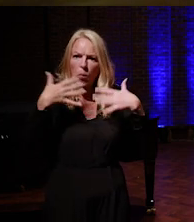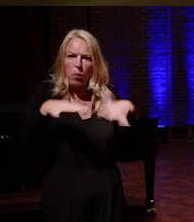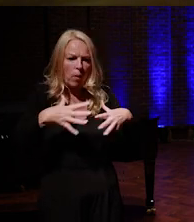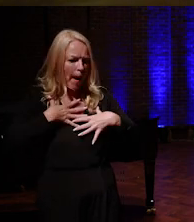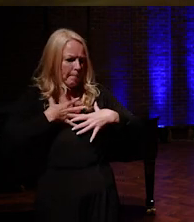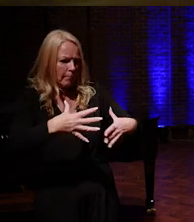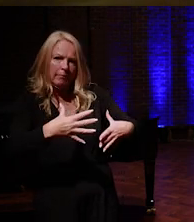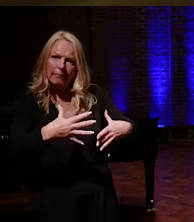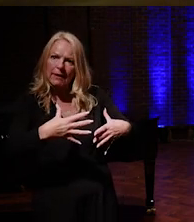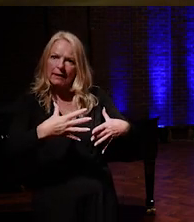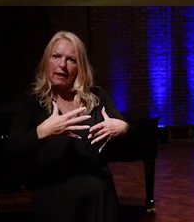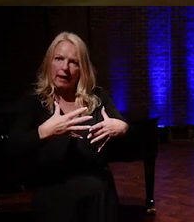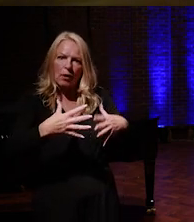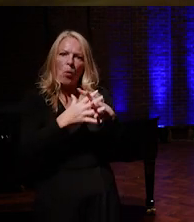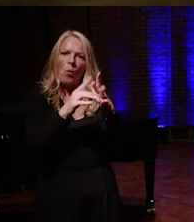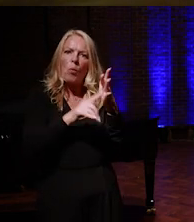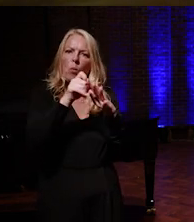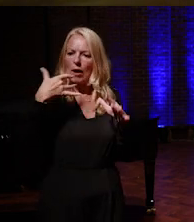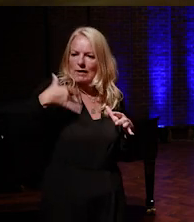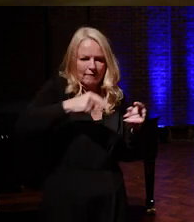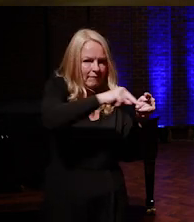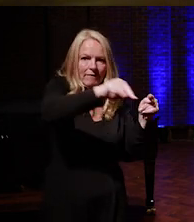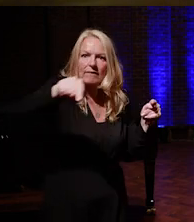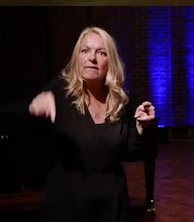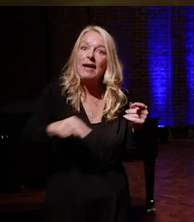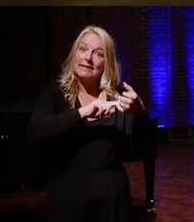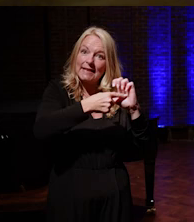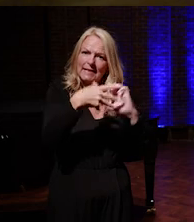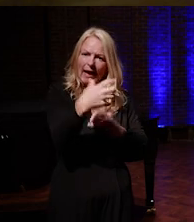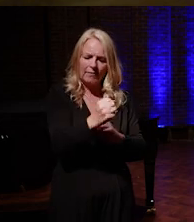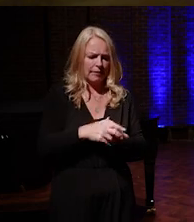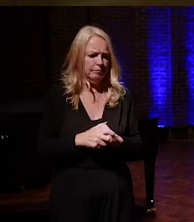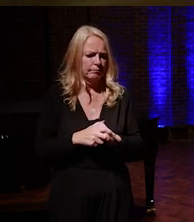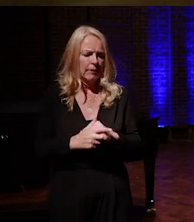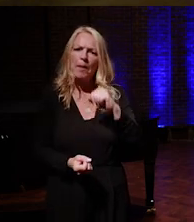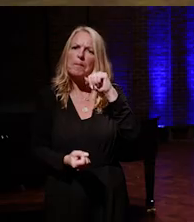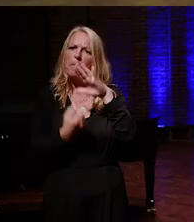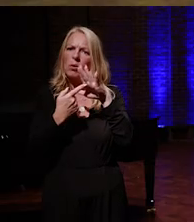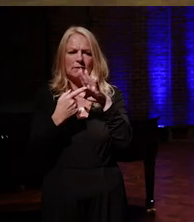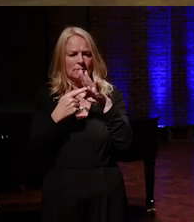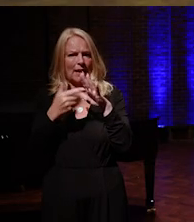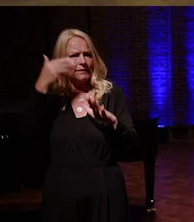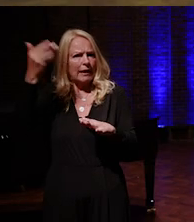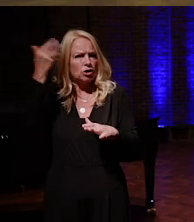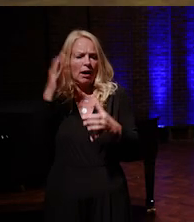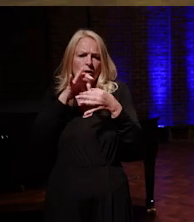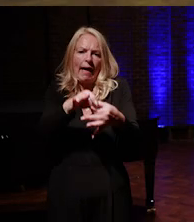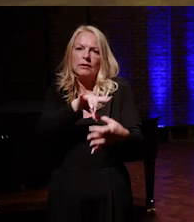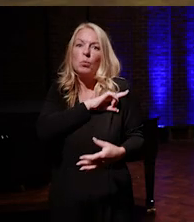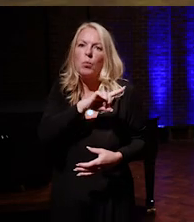insects, taking them bug hunting, and ultimately trying to show them just how much fantastic nature we have in cities.